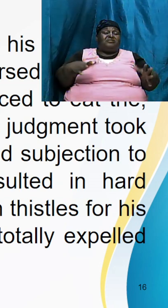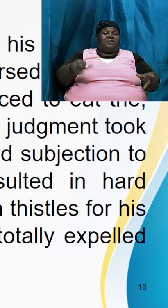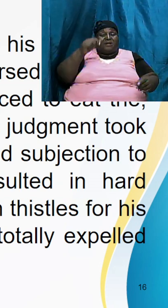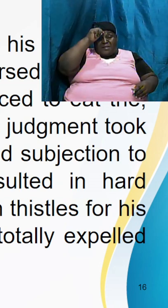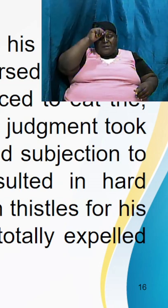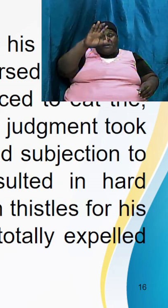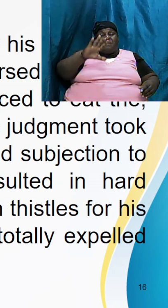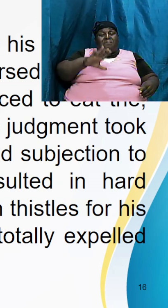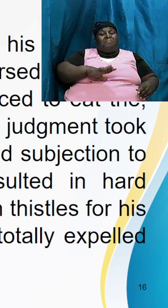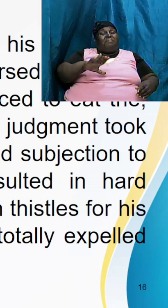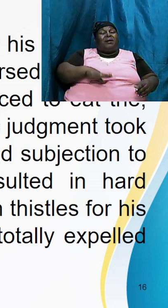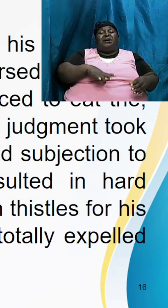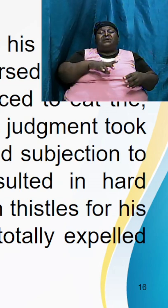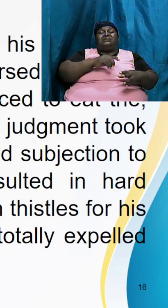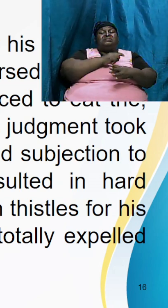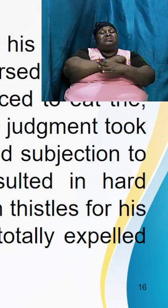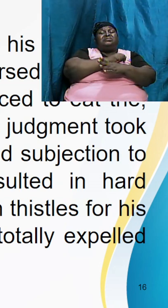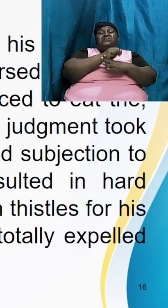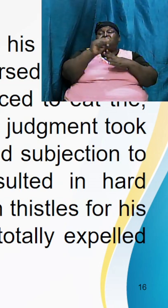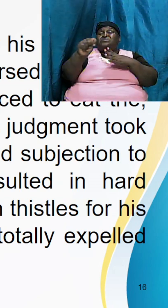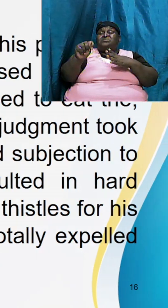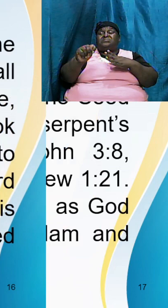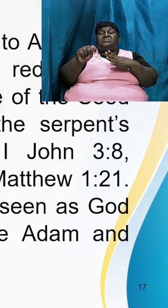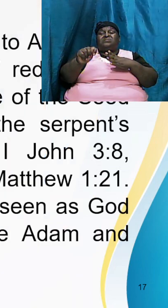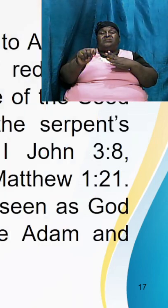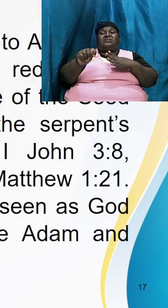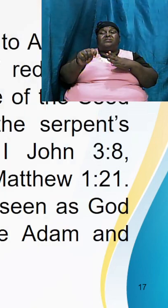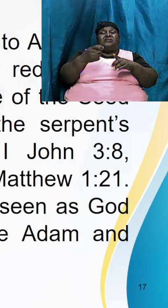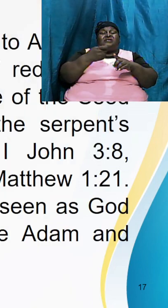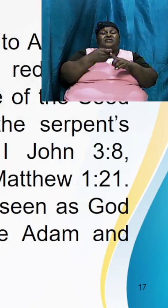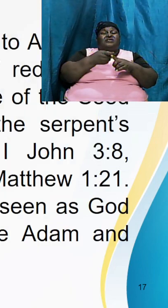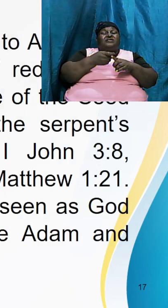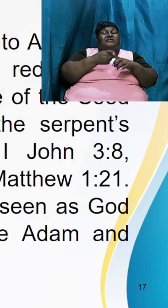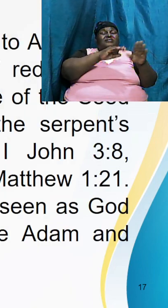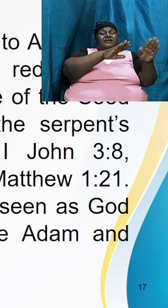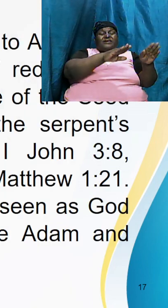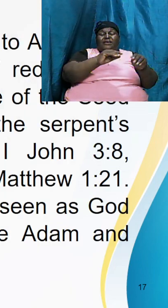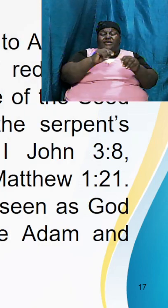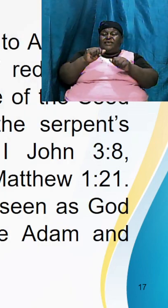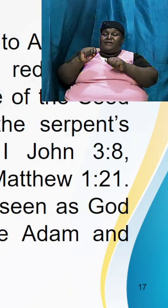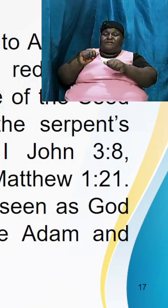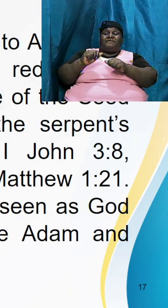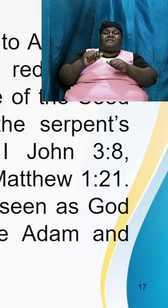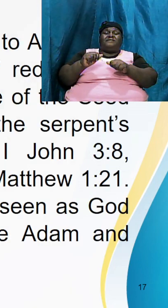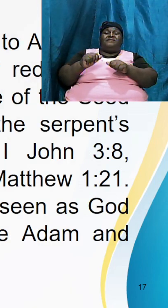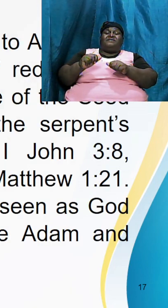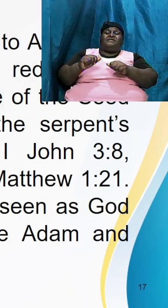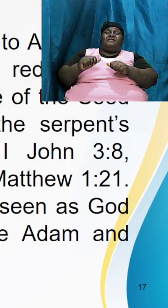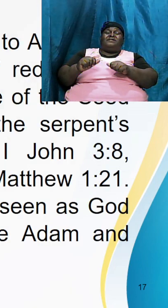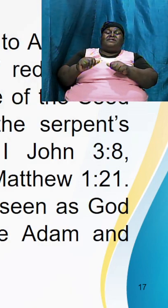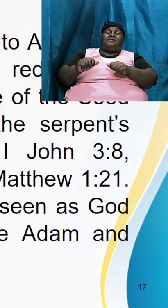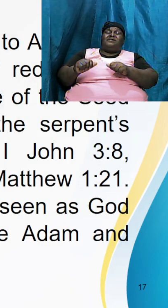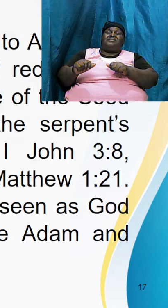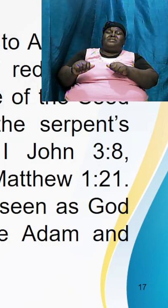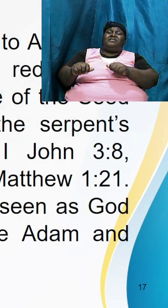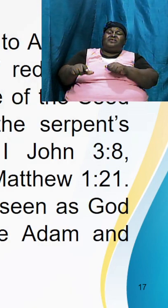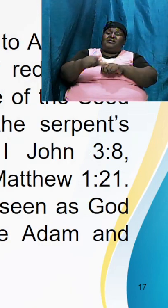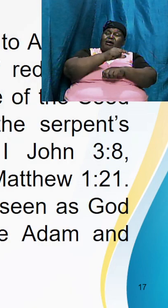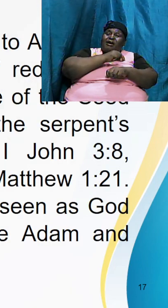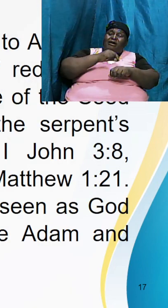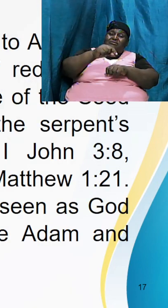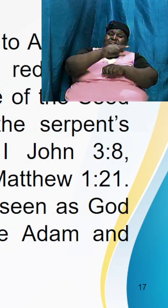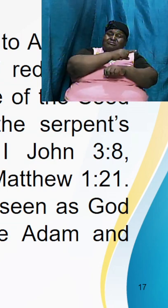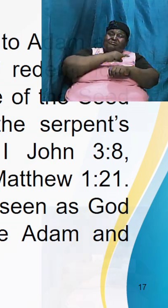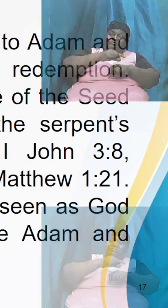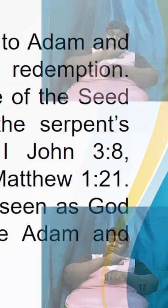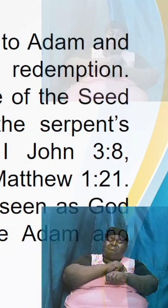was totally expelled from the Garden of Eden the place where God made for them the place where God